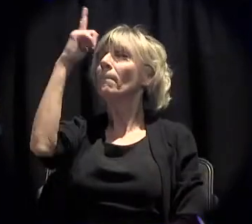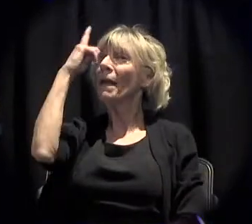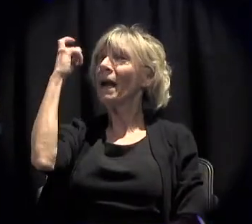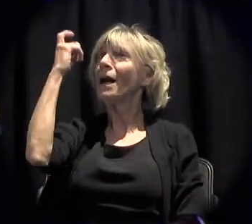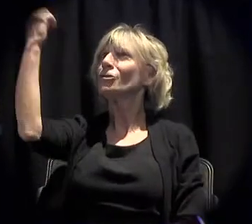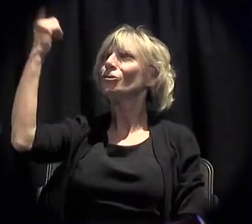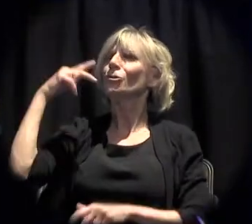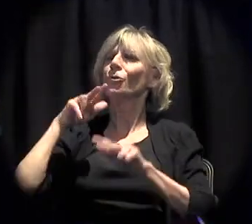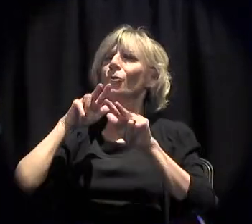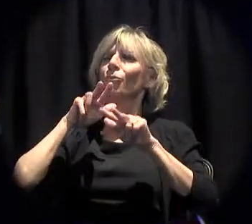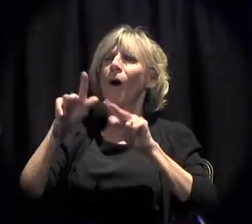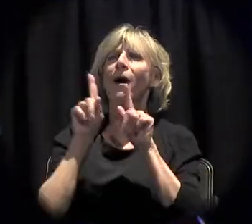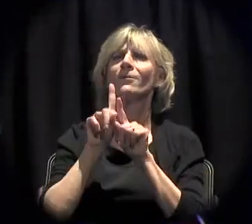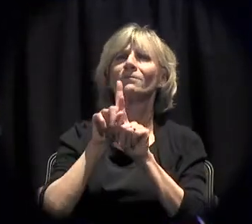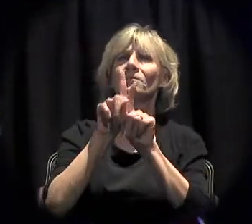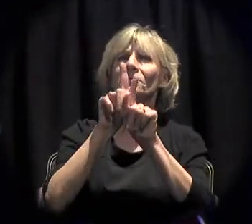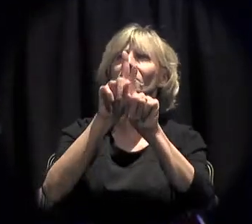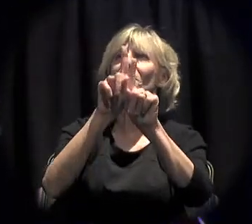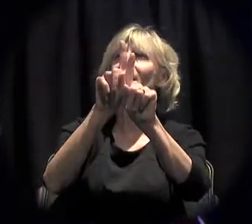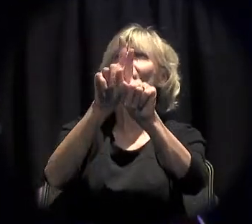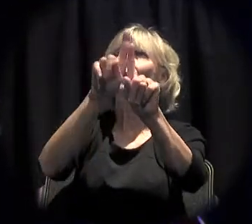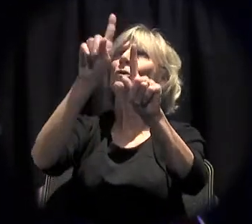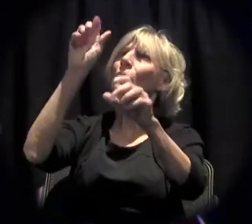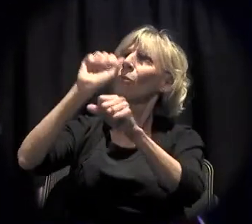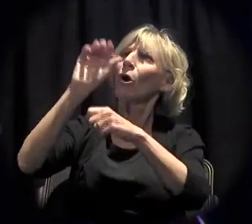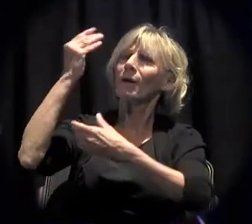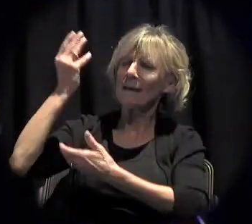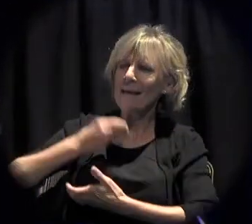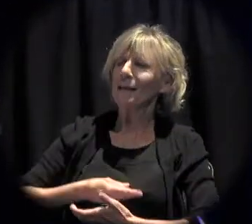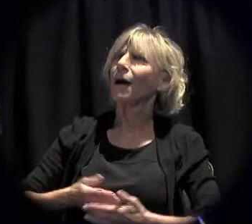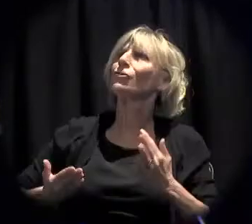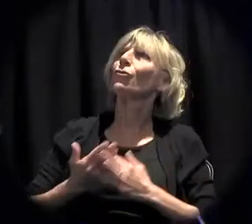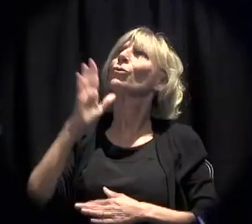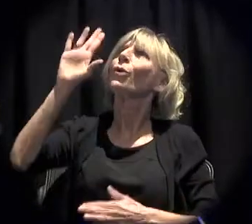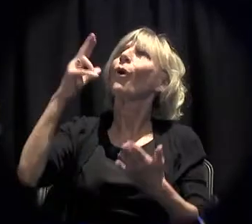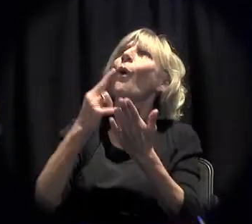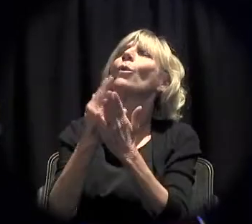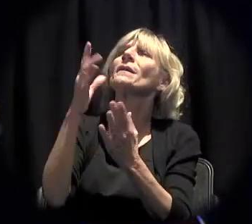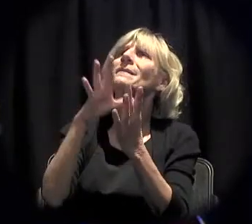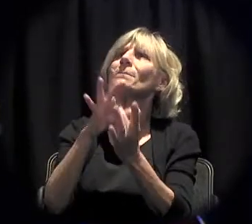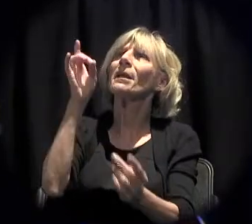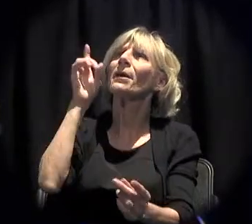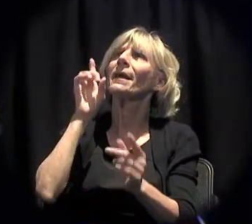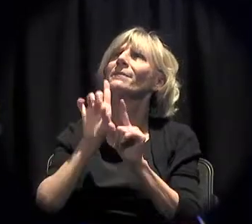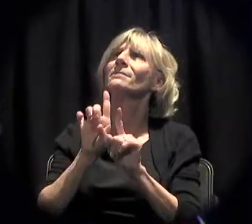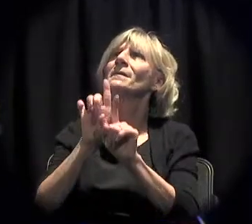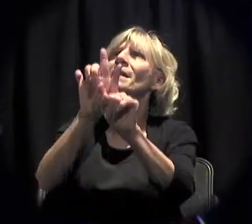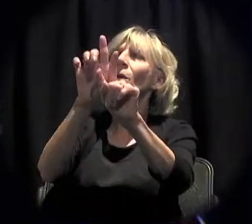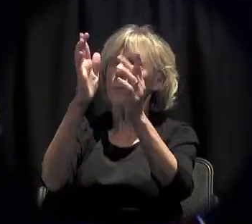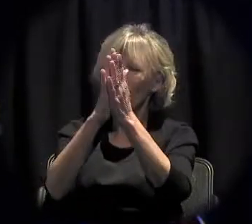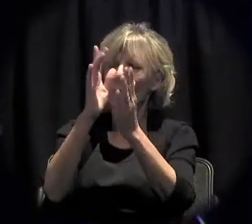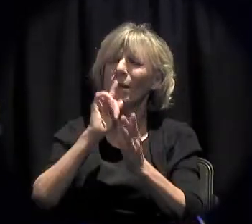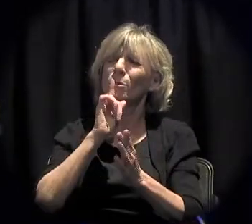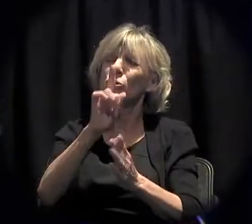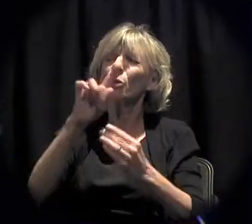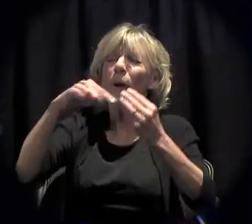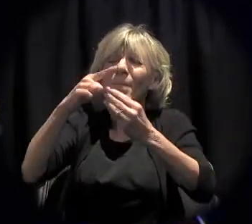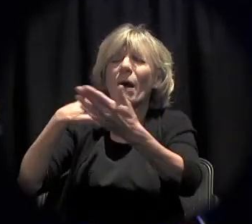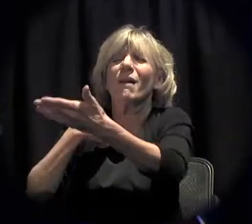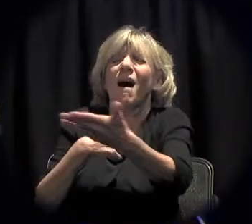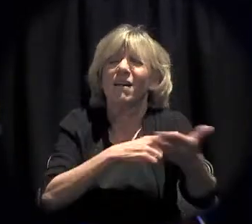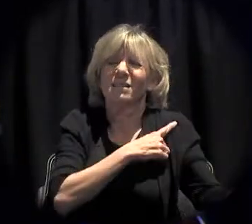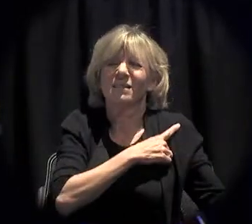us and you're the one who works in us through your Spirit. We pray that to be true of us. We pray that we would be moldable